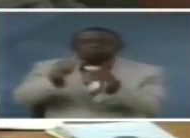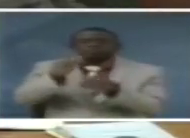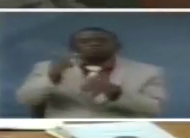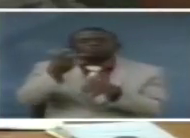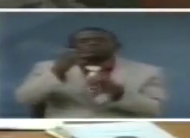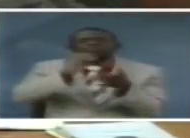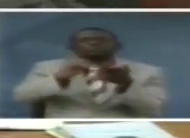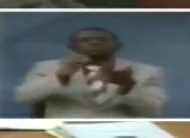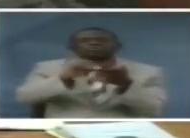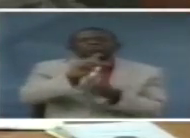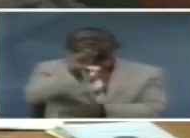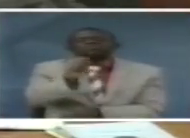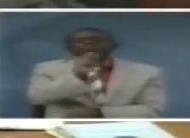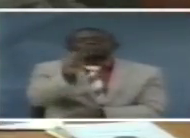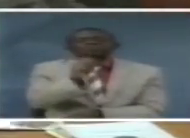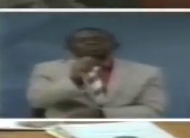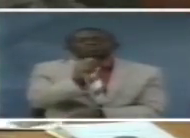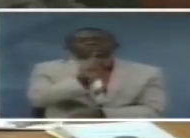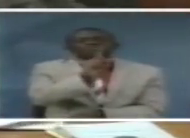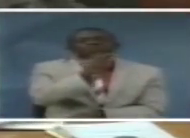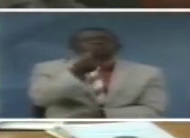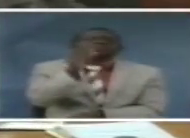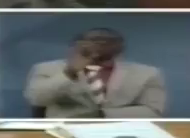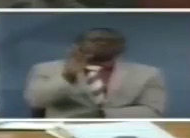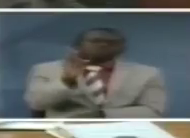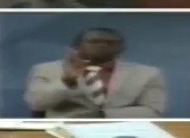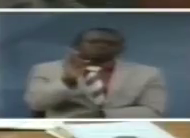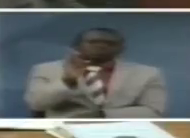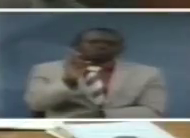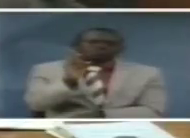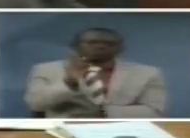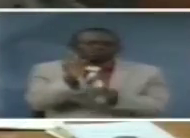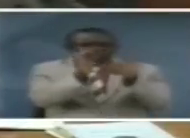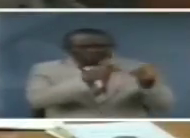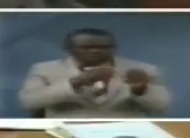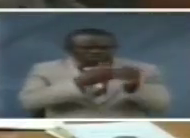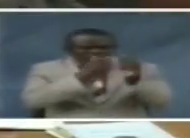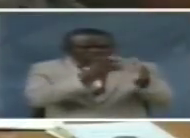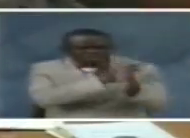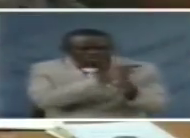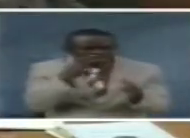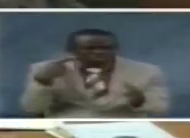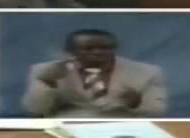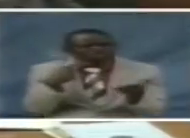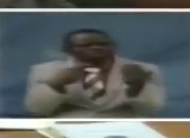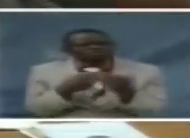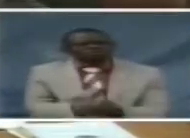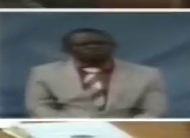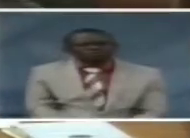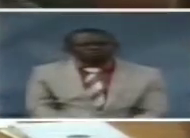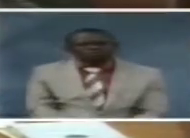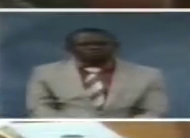The proposal is agreed to. The debate on the motion is adjourned to Tuesday, 3rd